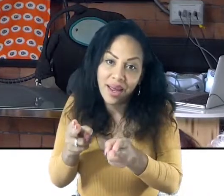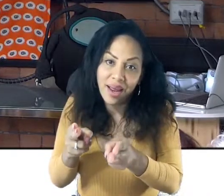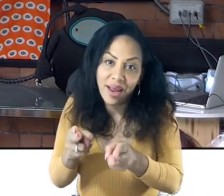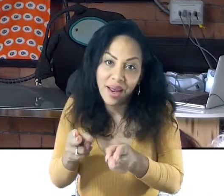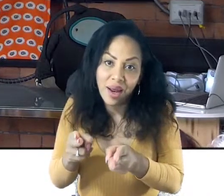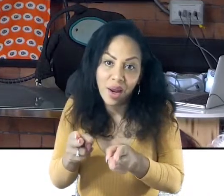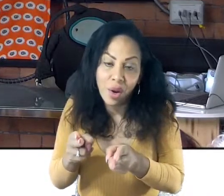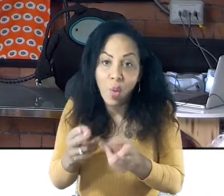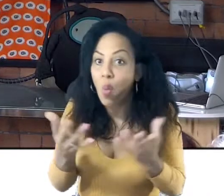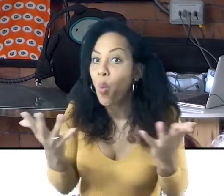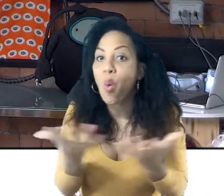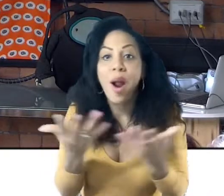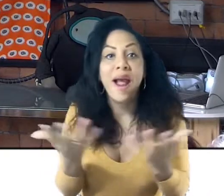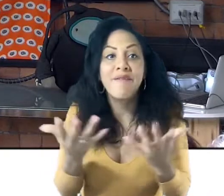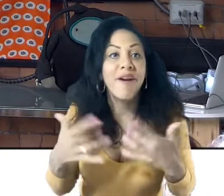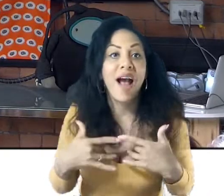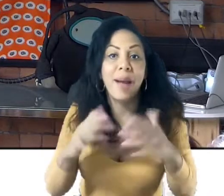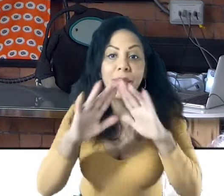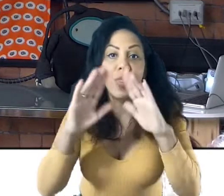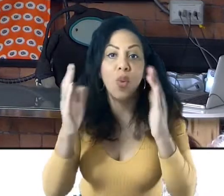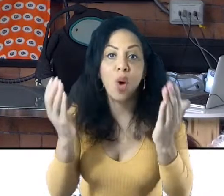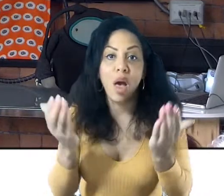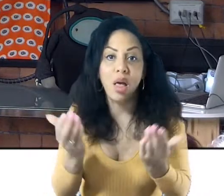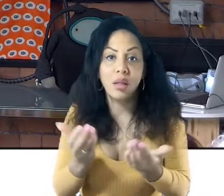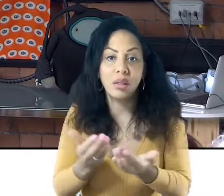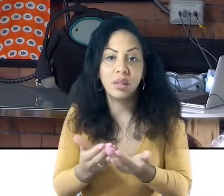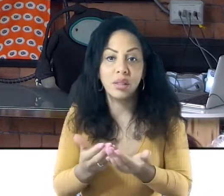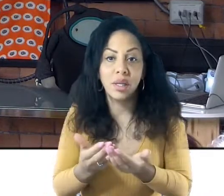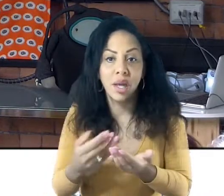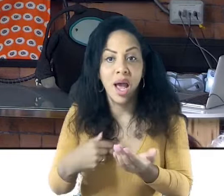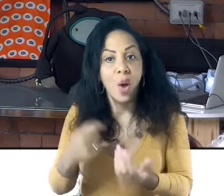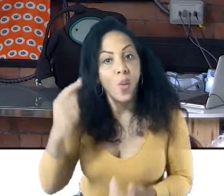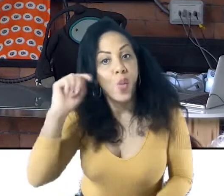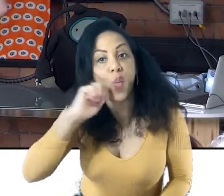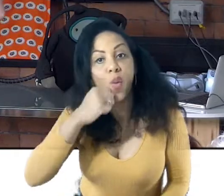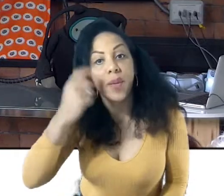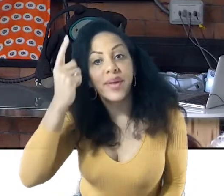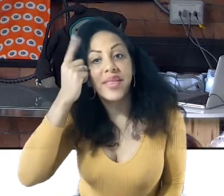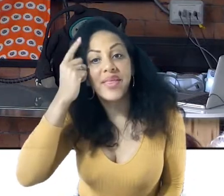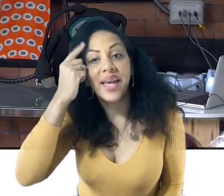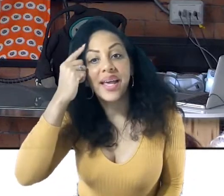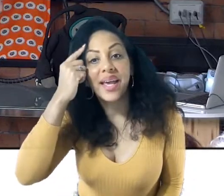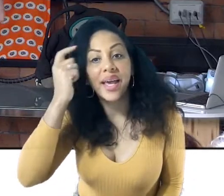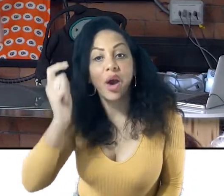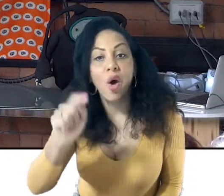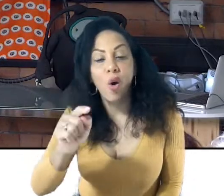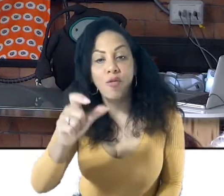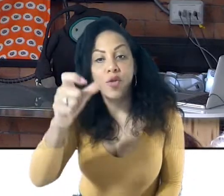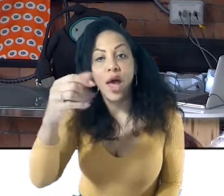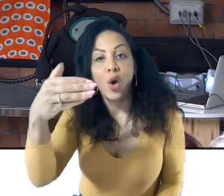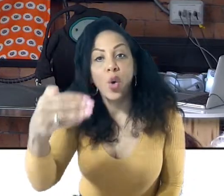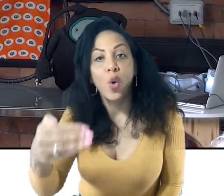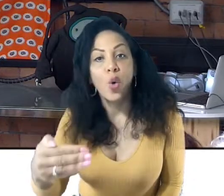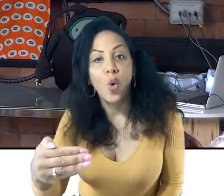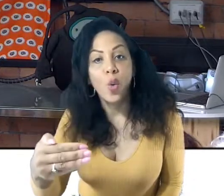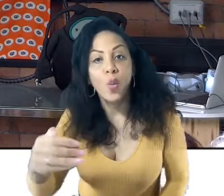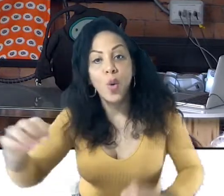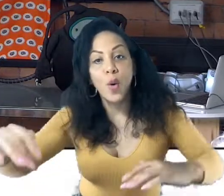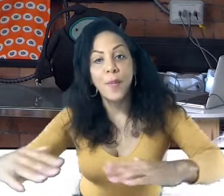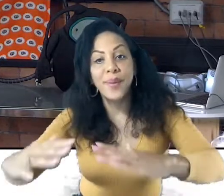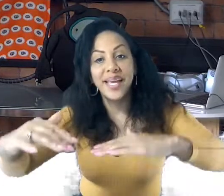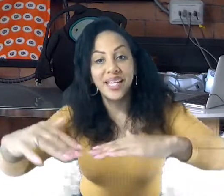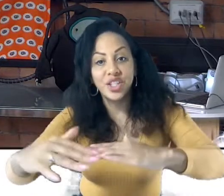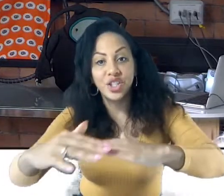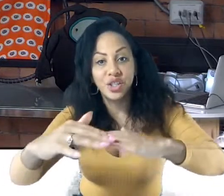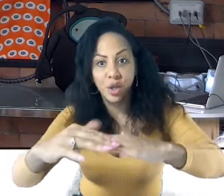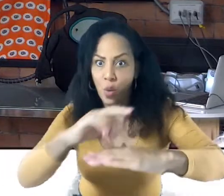Beach. And that because it occupies such a huge amount of my thought world. And so this is the kind of map